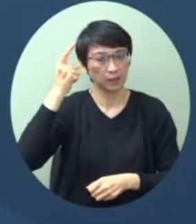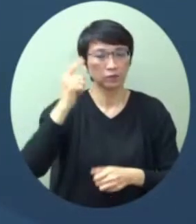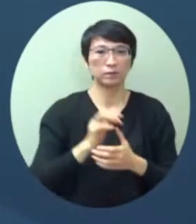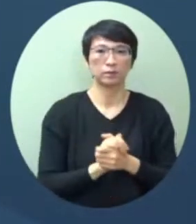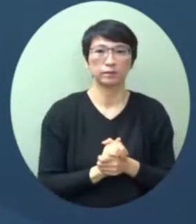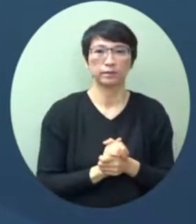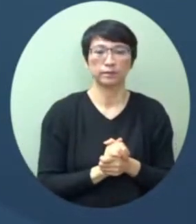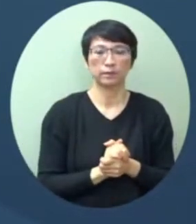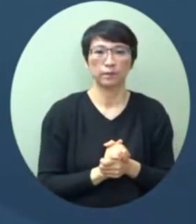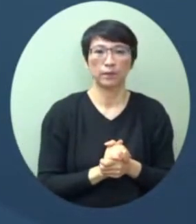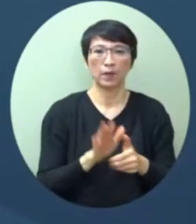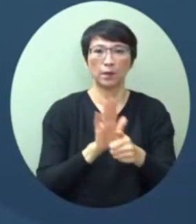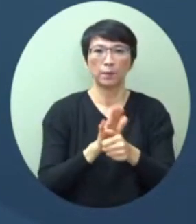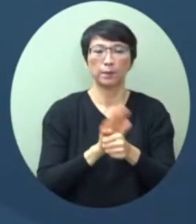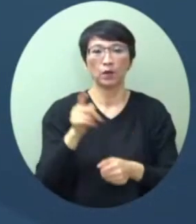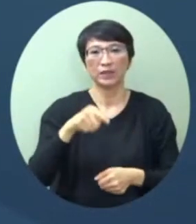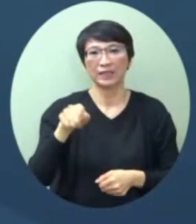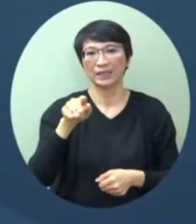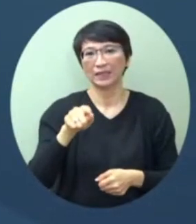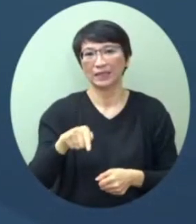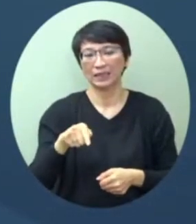24-hour hotline